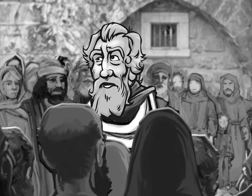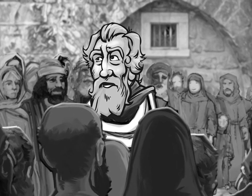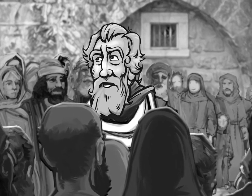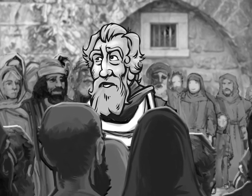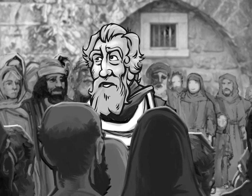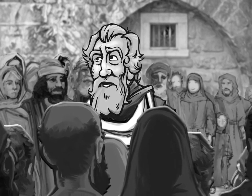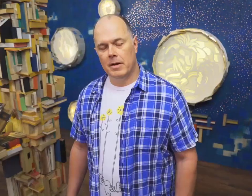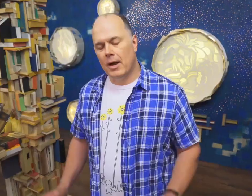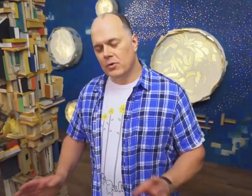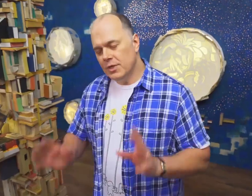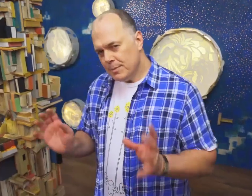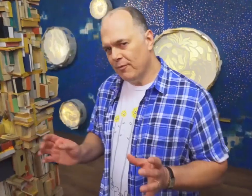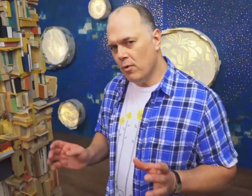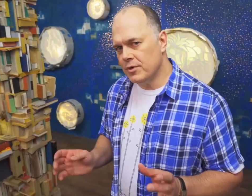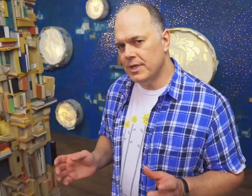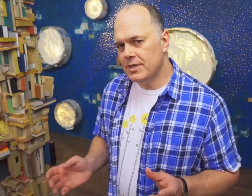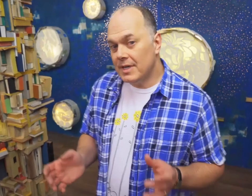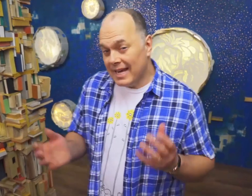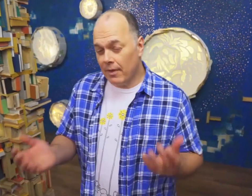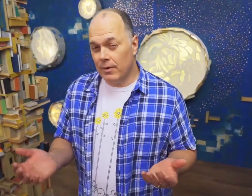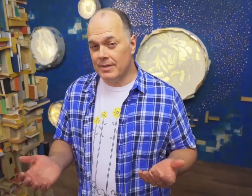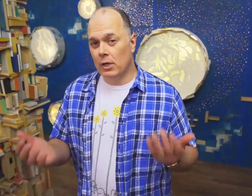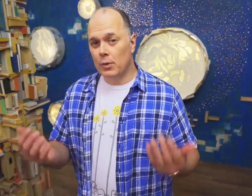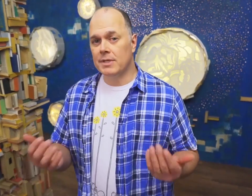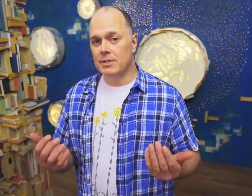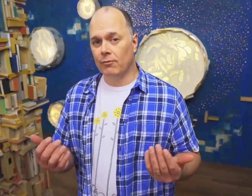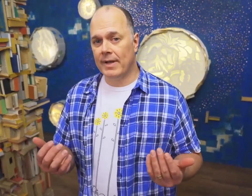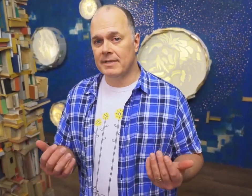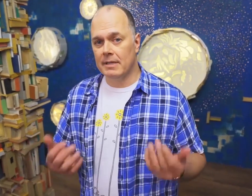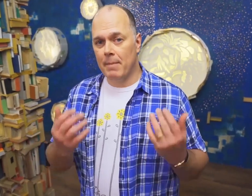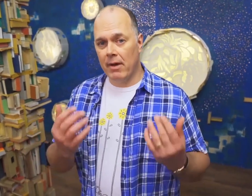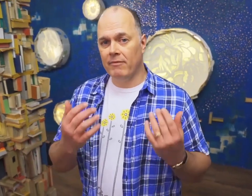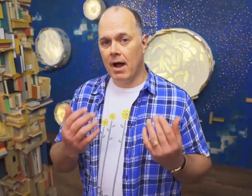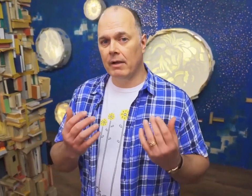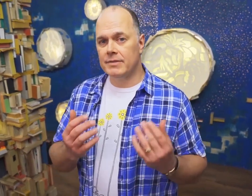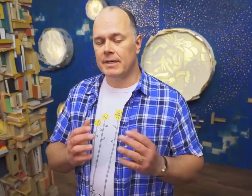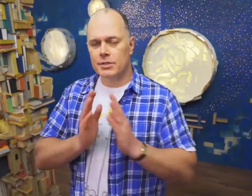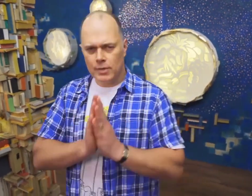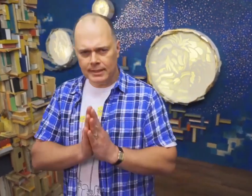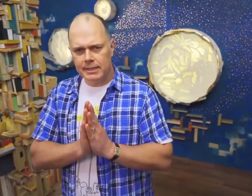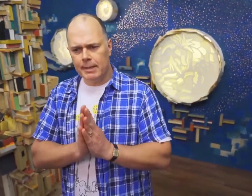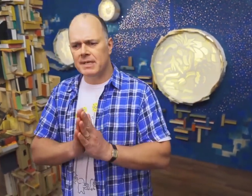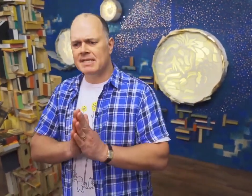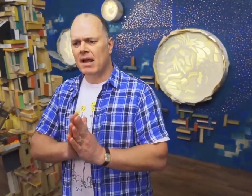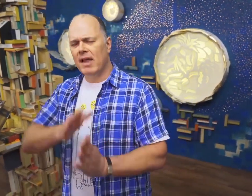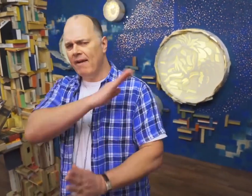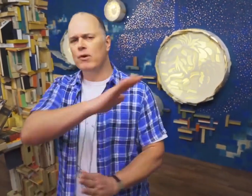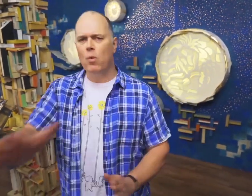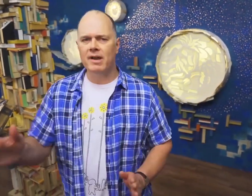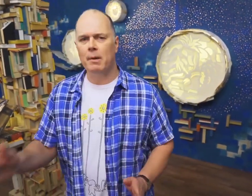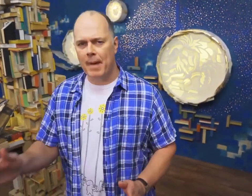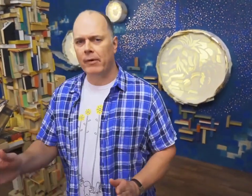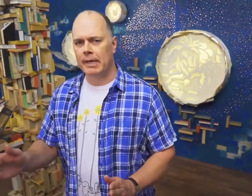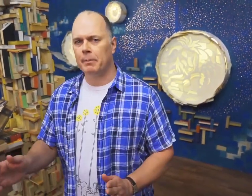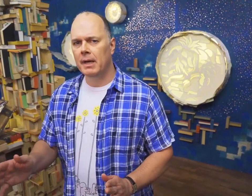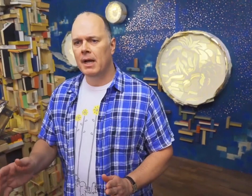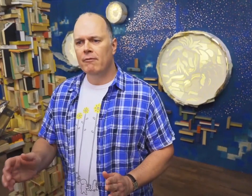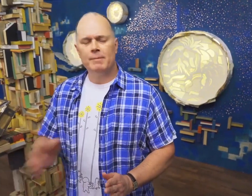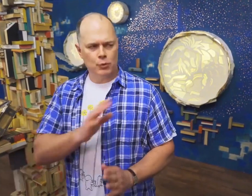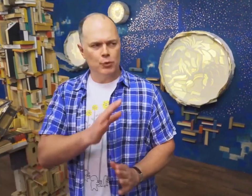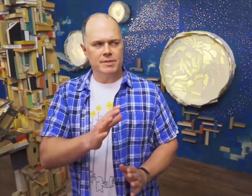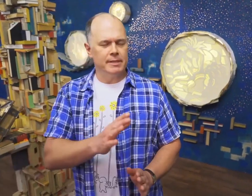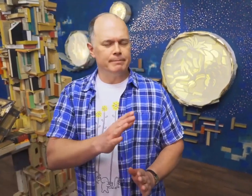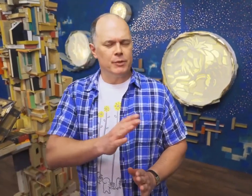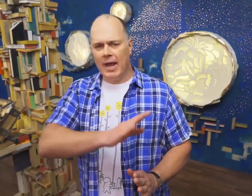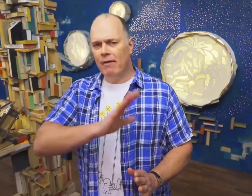Holy Spirit. Now, just before, Jesus had gathered his closest friends at the Mount of Olives and instructed them to tell everyone about him,